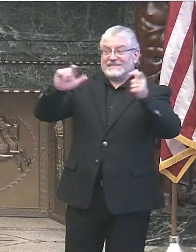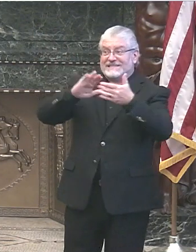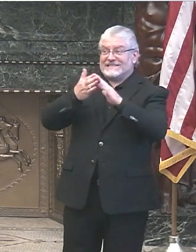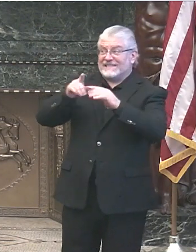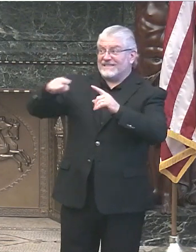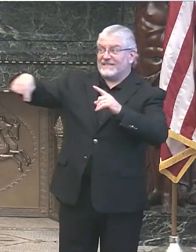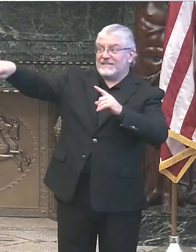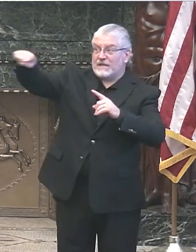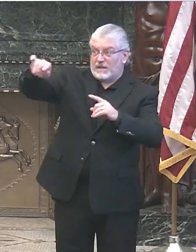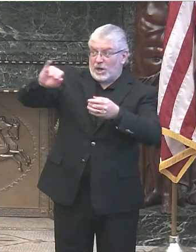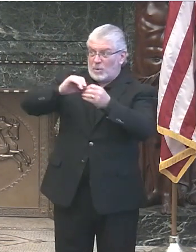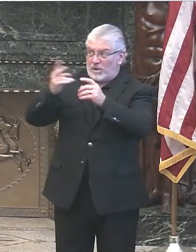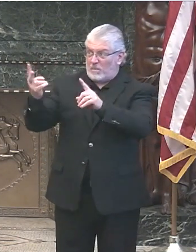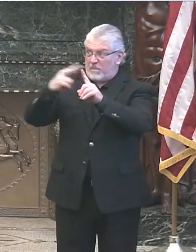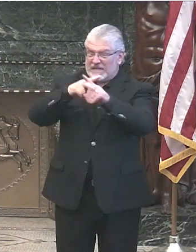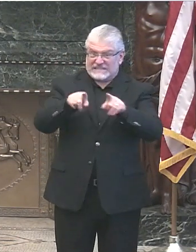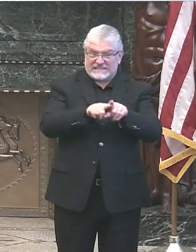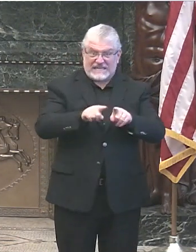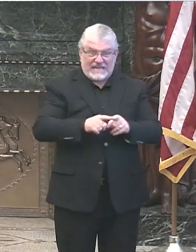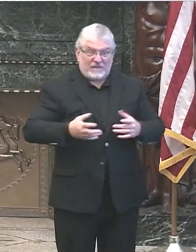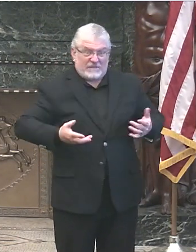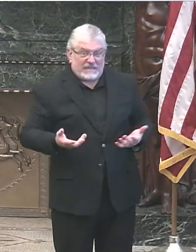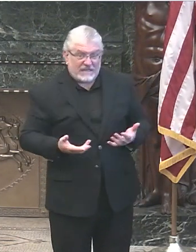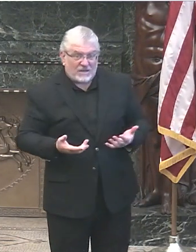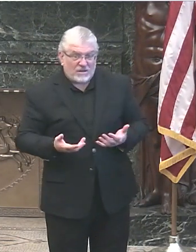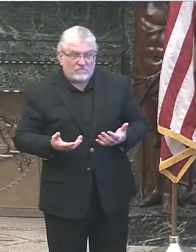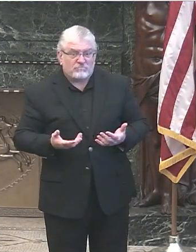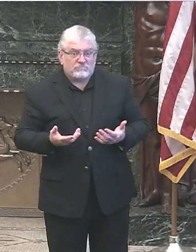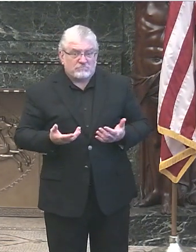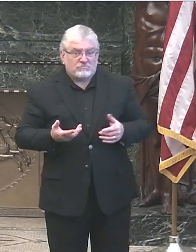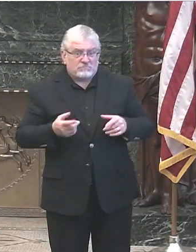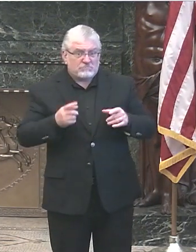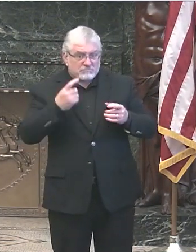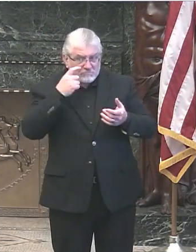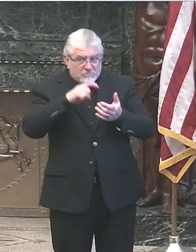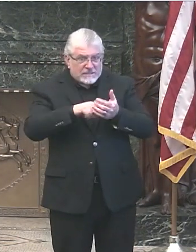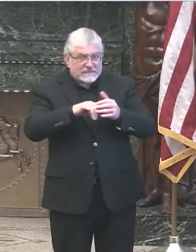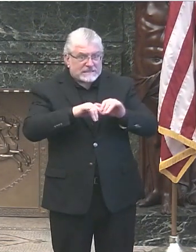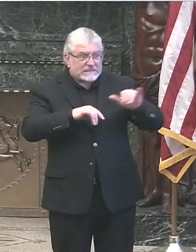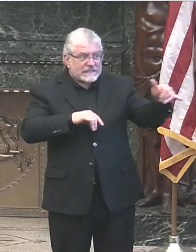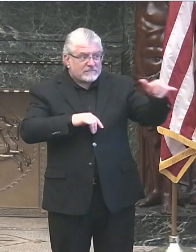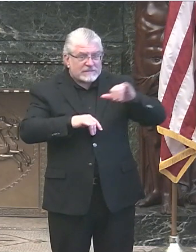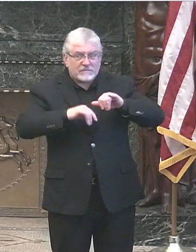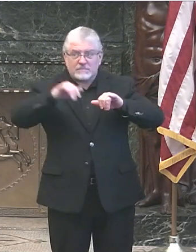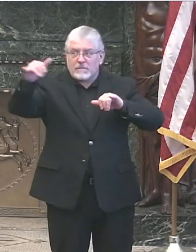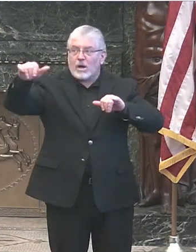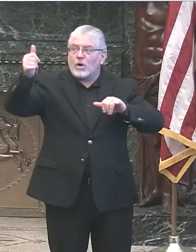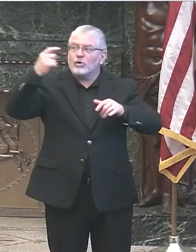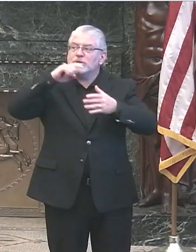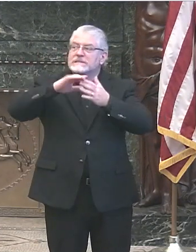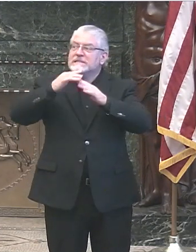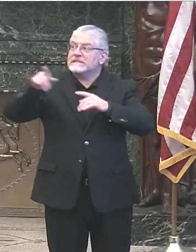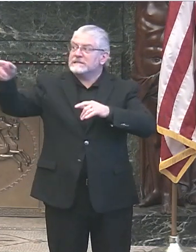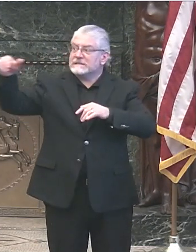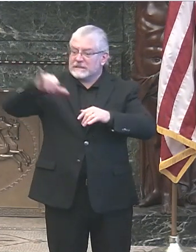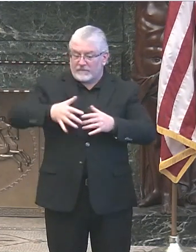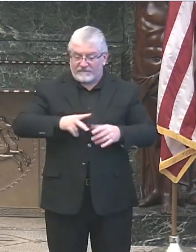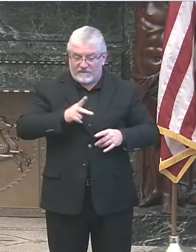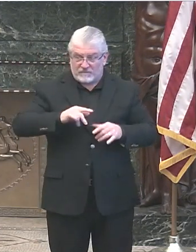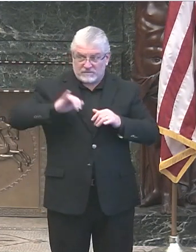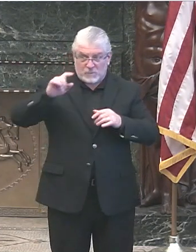in other cities apply to Philadelphia? I've been pretty busy with this, and I haven't spent a lot of time looking at the epidemiology in other